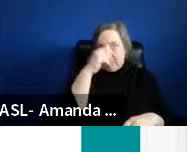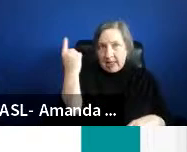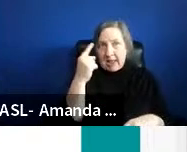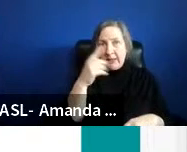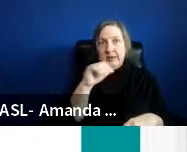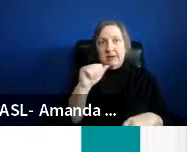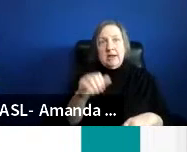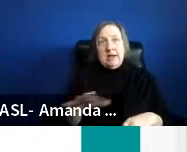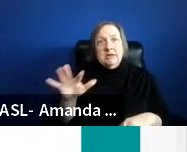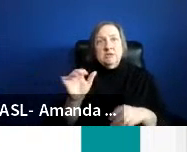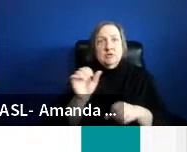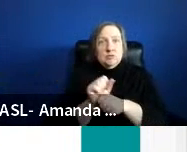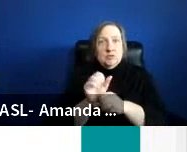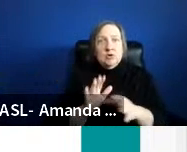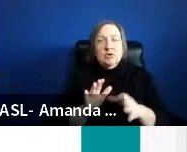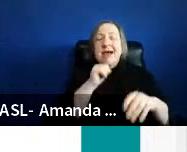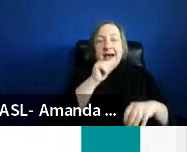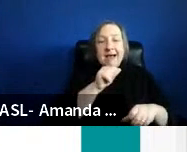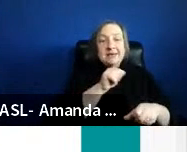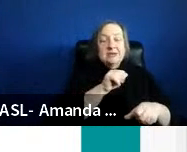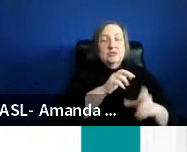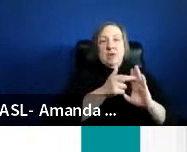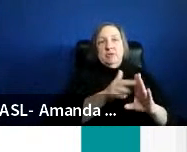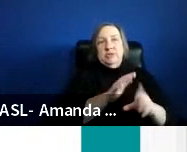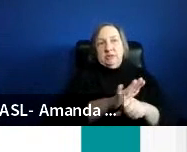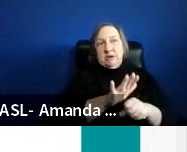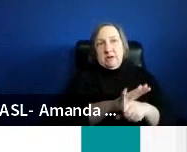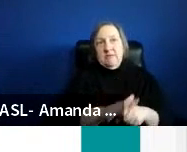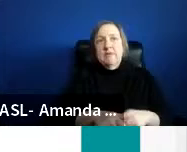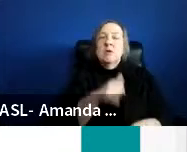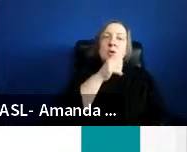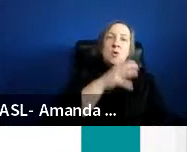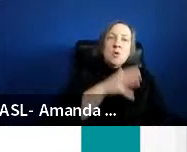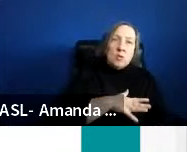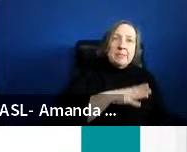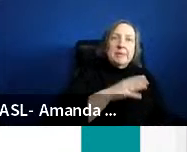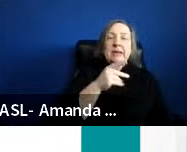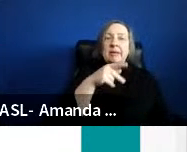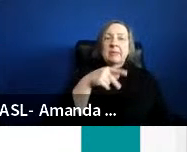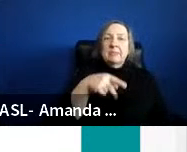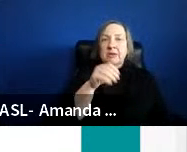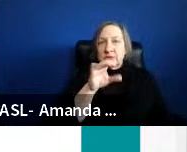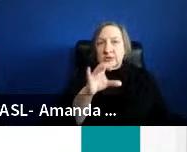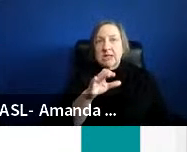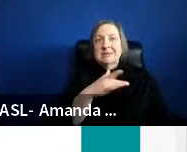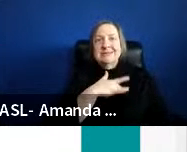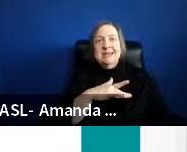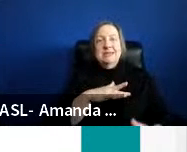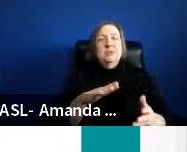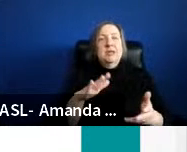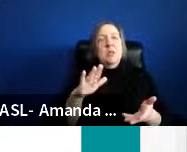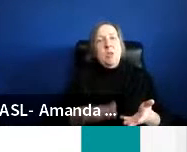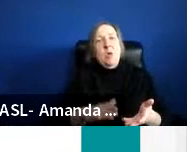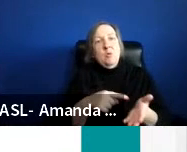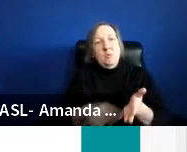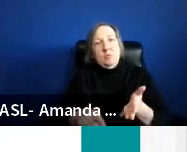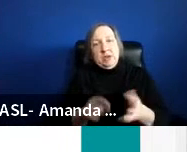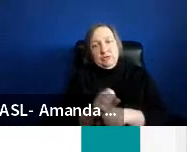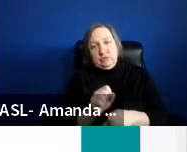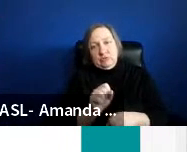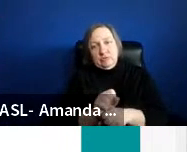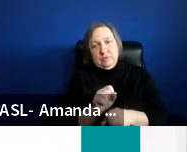trades. Both women and people of color consistently are concentrated in lower paying occupations. Next slide.